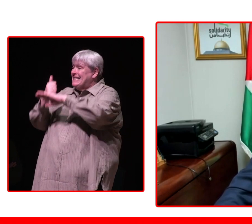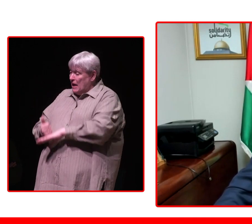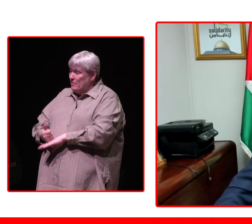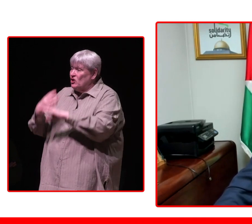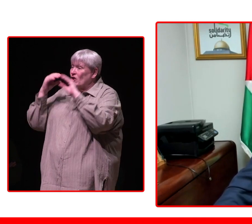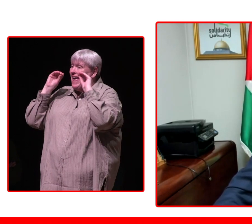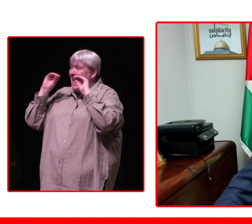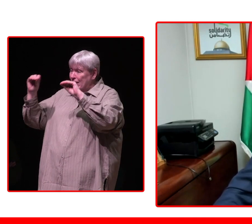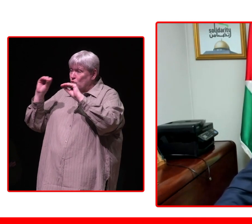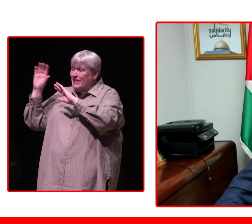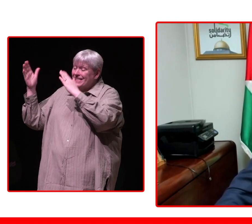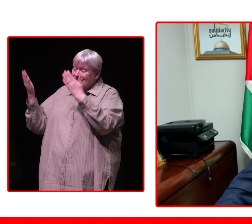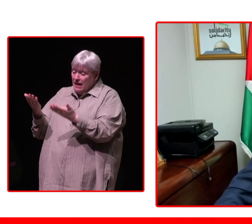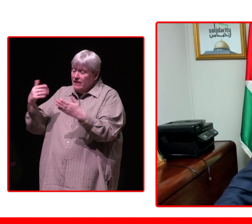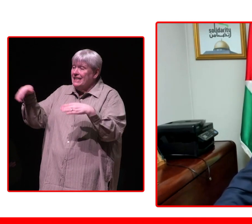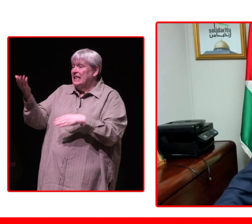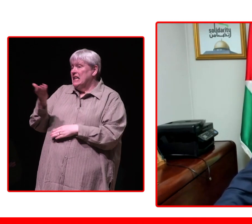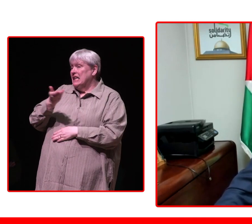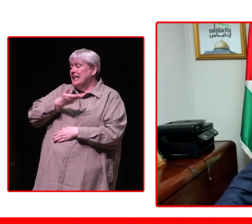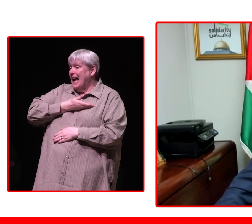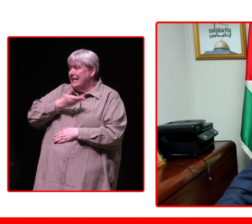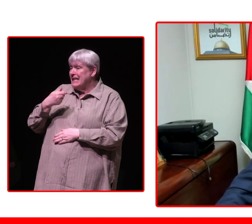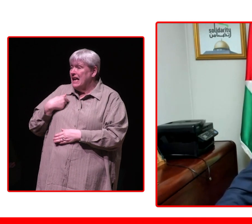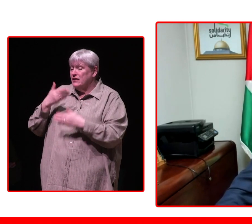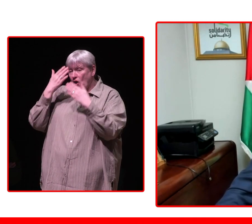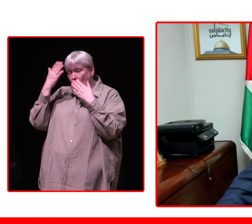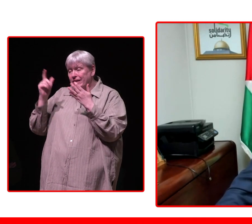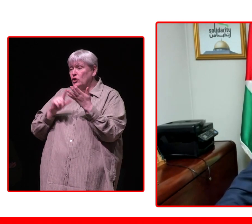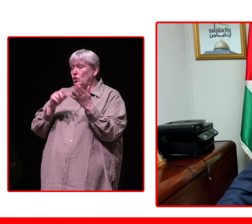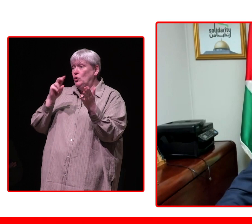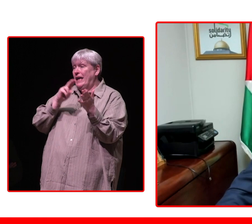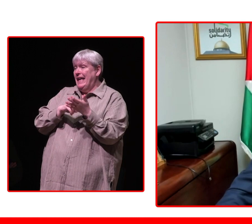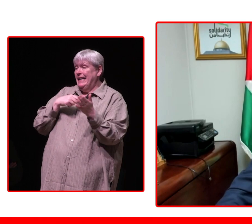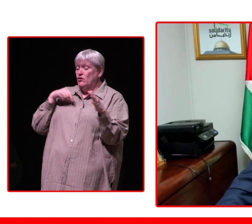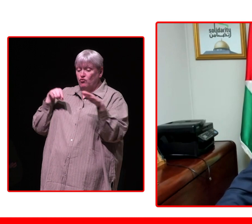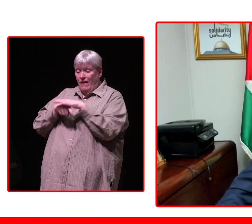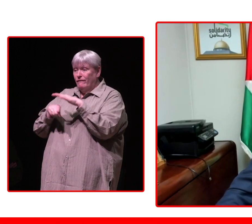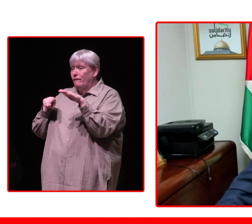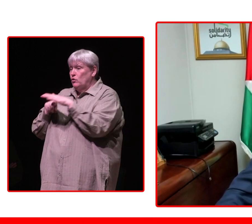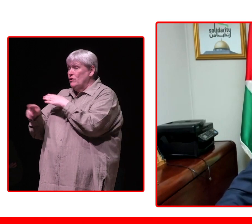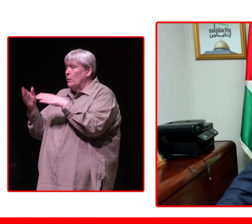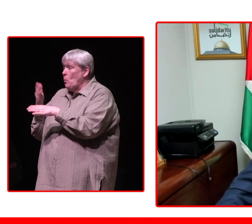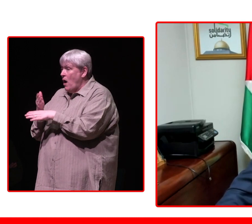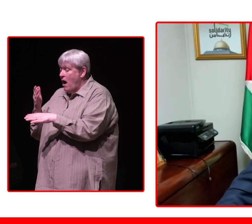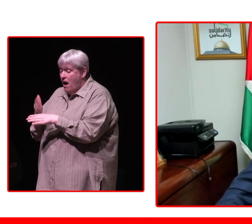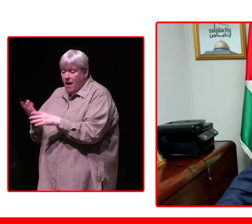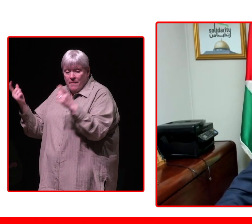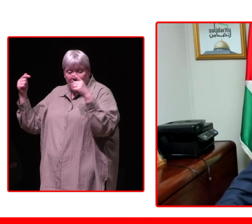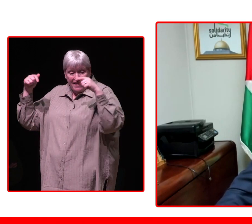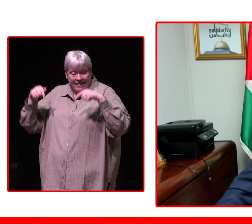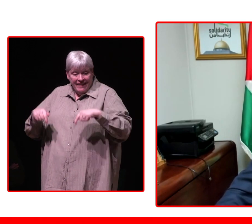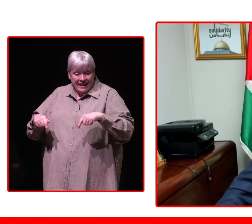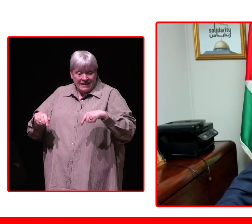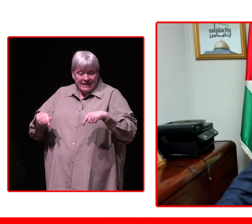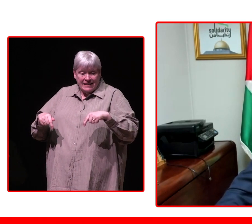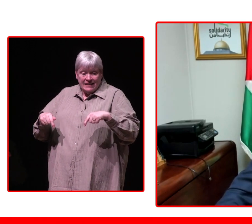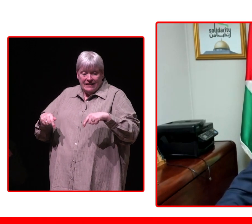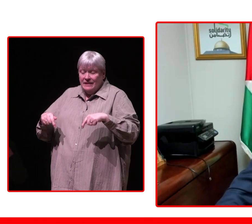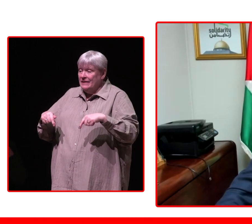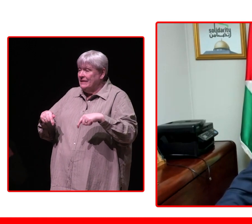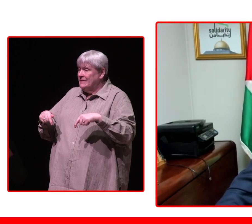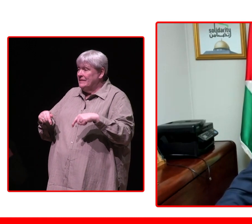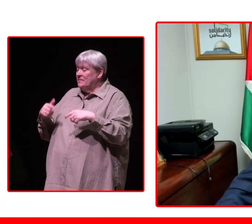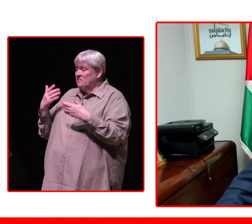services in Gaza is UNRWA, the UN Refugee and Work Agency. But based on entirely unsubstantiated